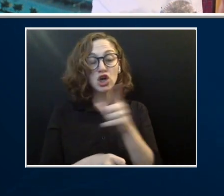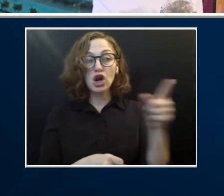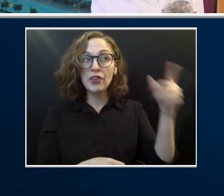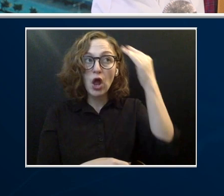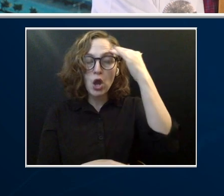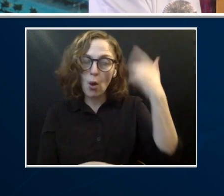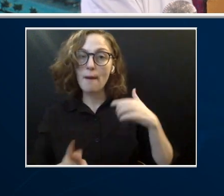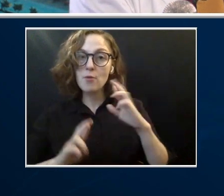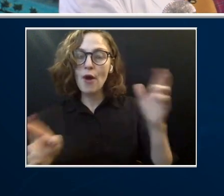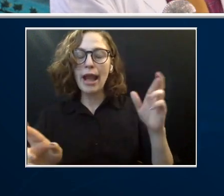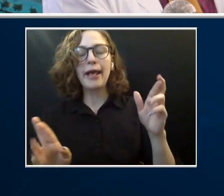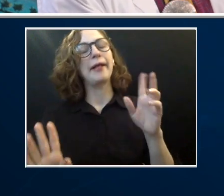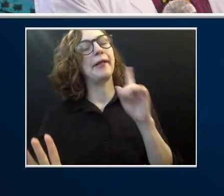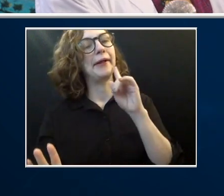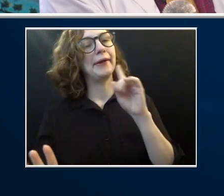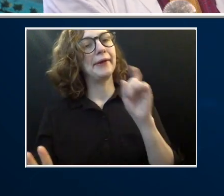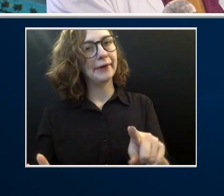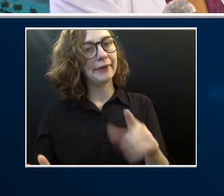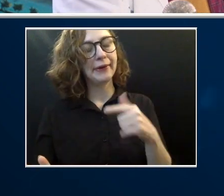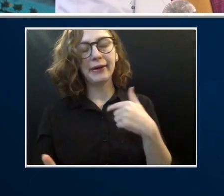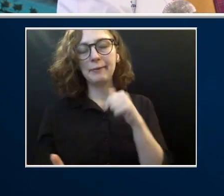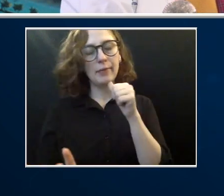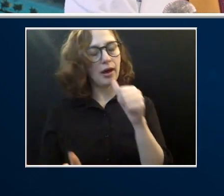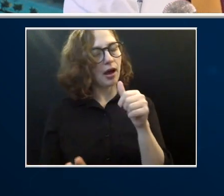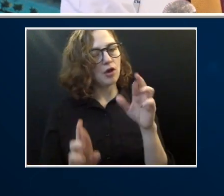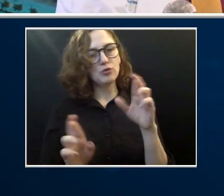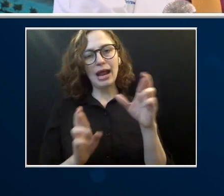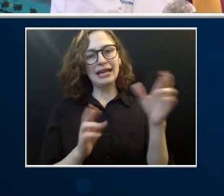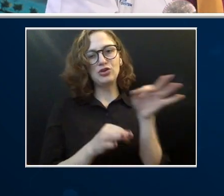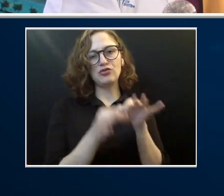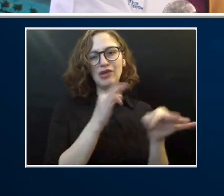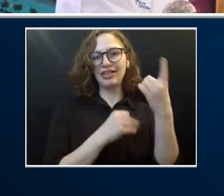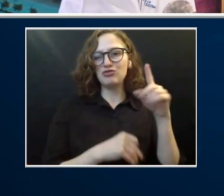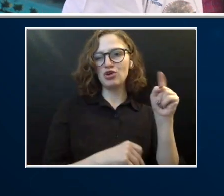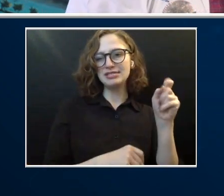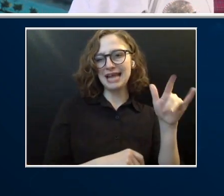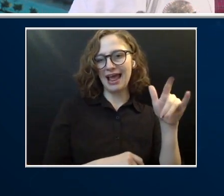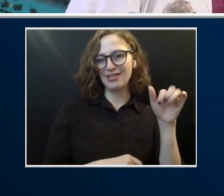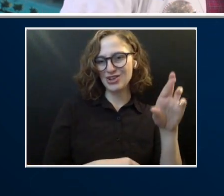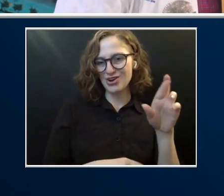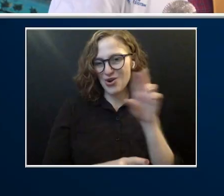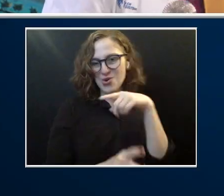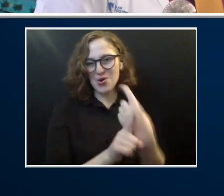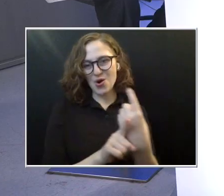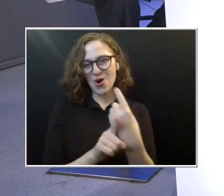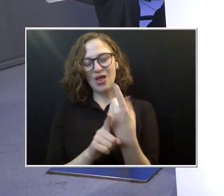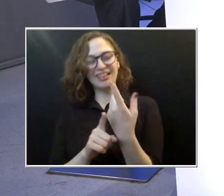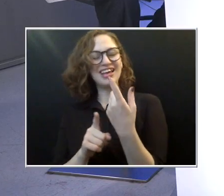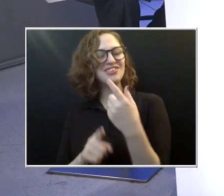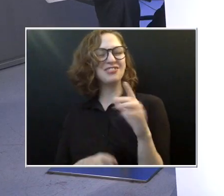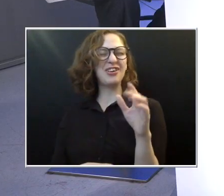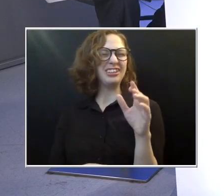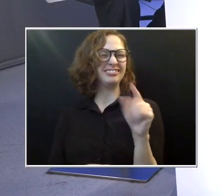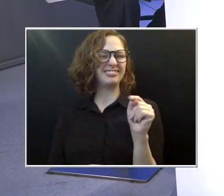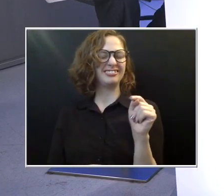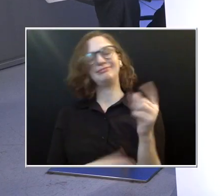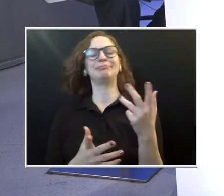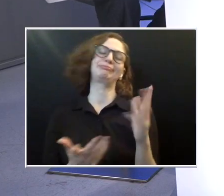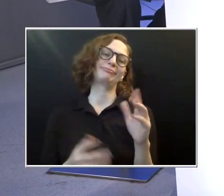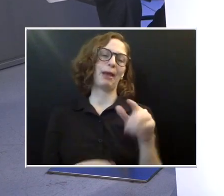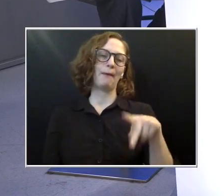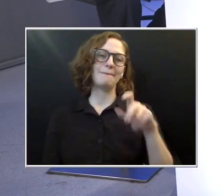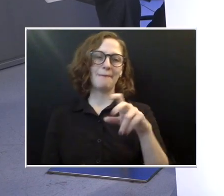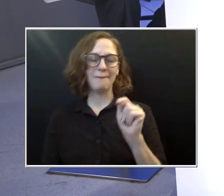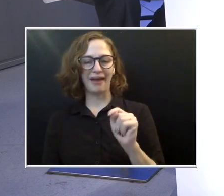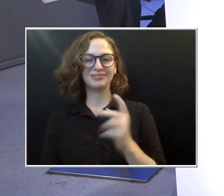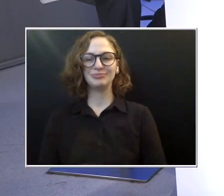football, just saying. All right. You got it. We'll let them know. Thank you, sir. All right, here with me today at the desk are two pulmonologists who